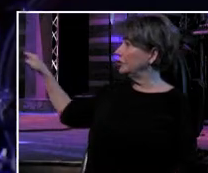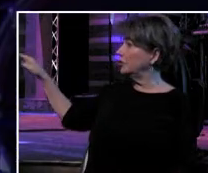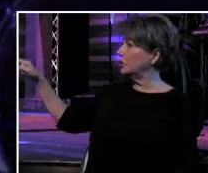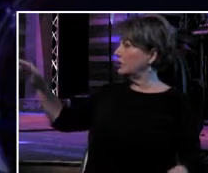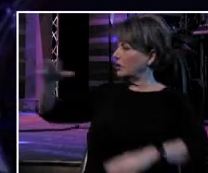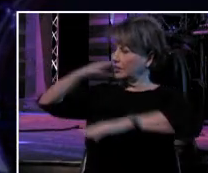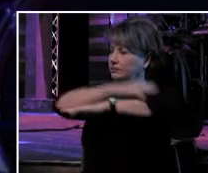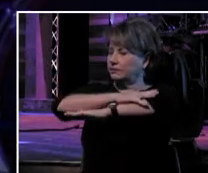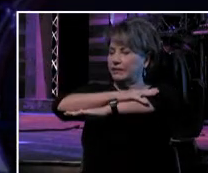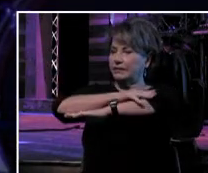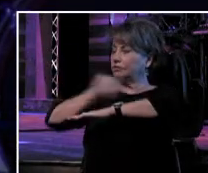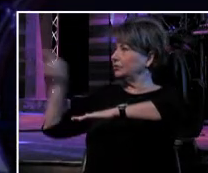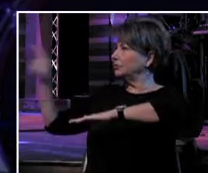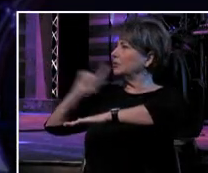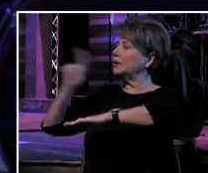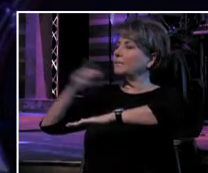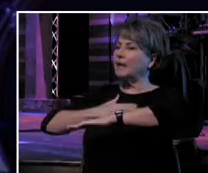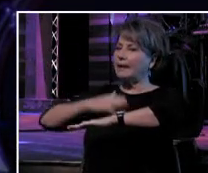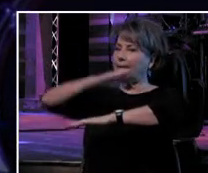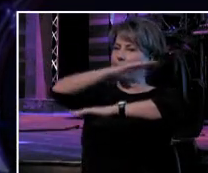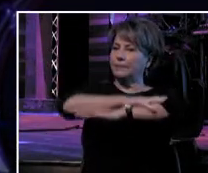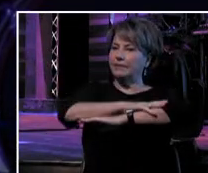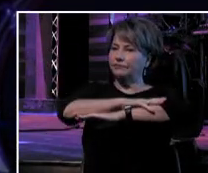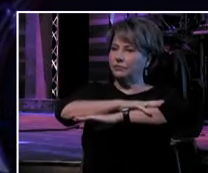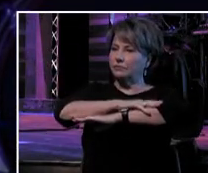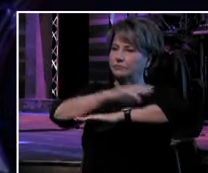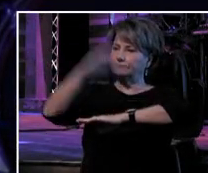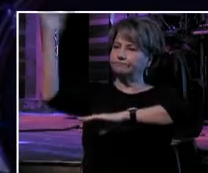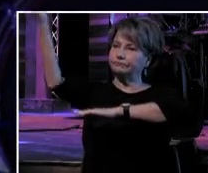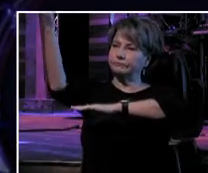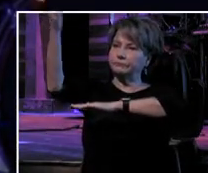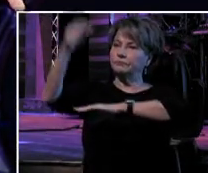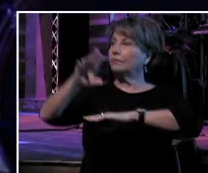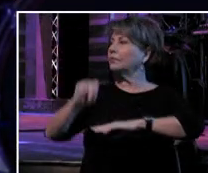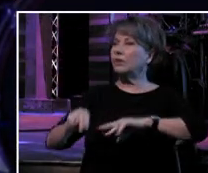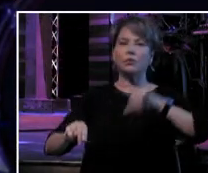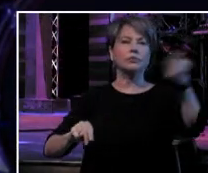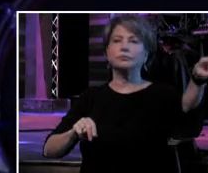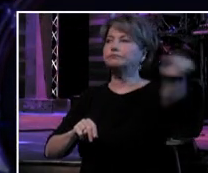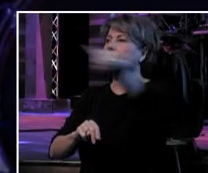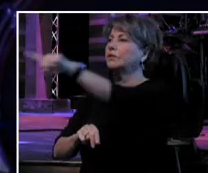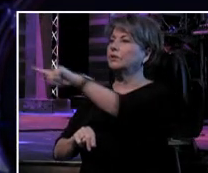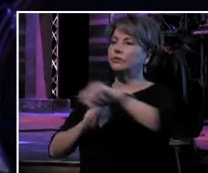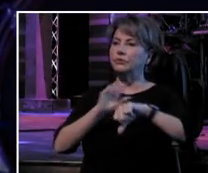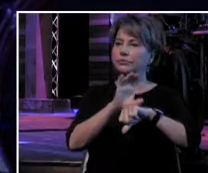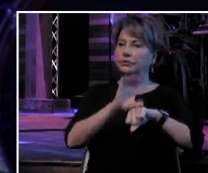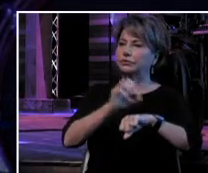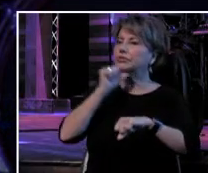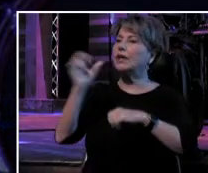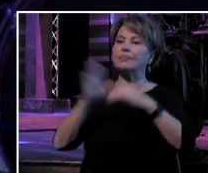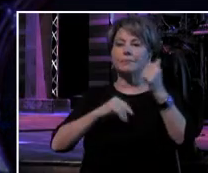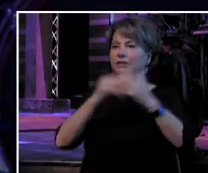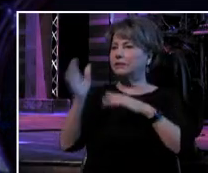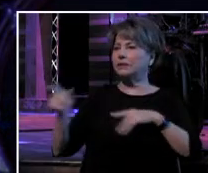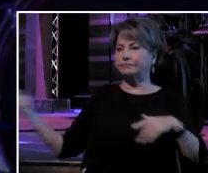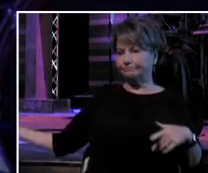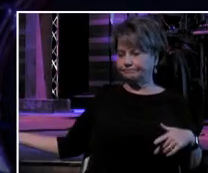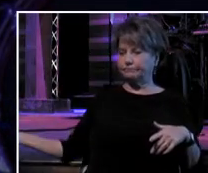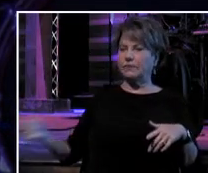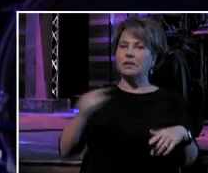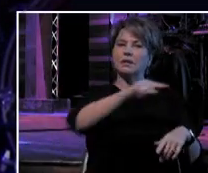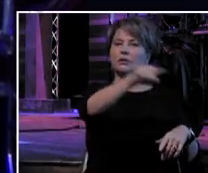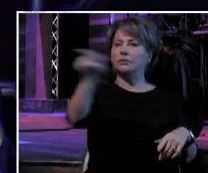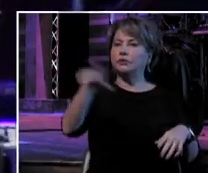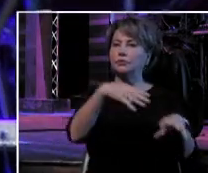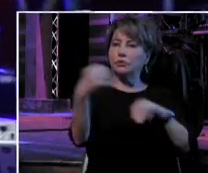platform, because you're my platform. No, that's why we call you the church and not the building the church. You are the church. When you leave here, you